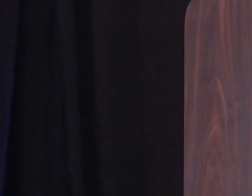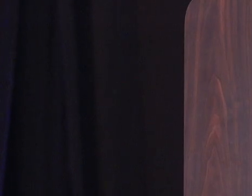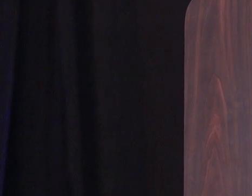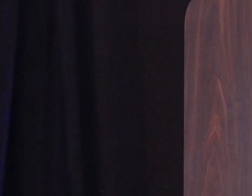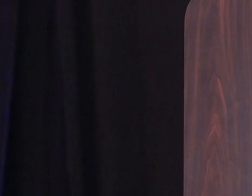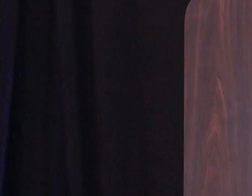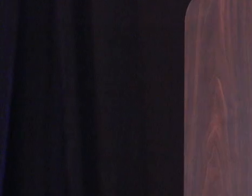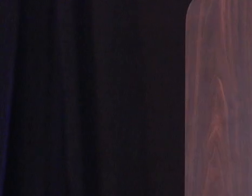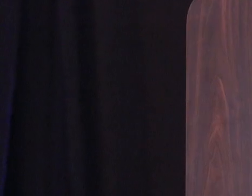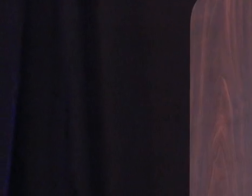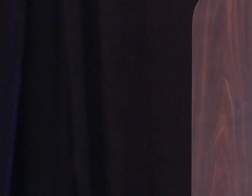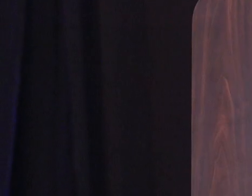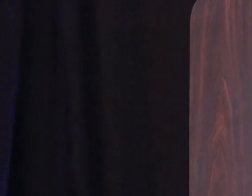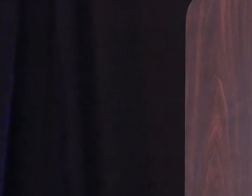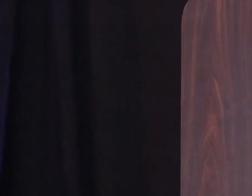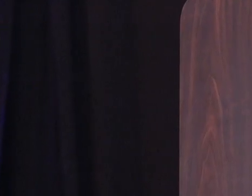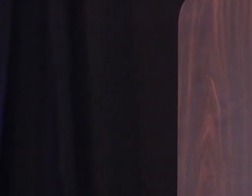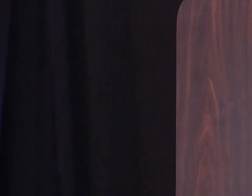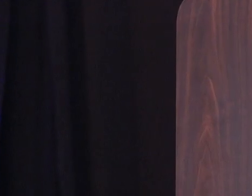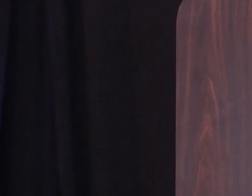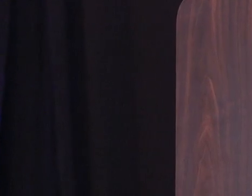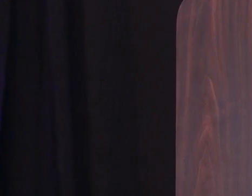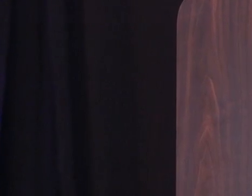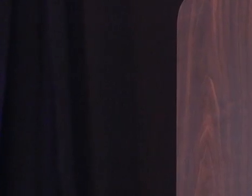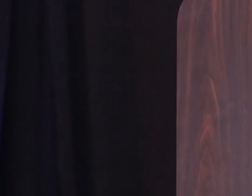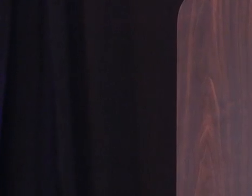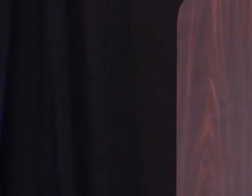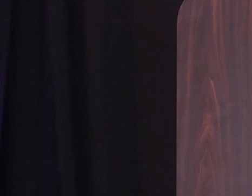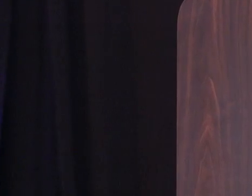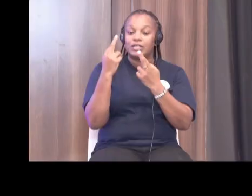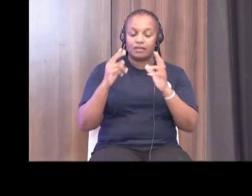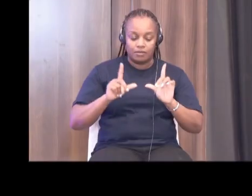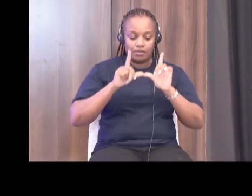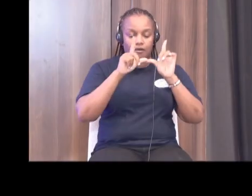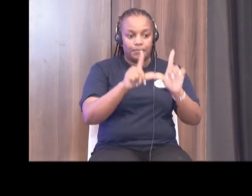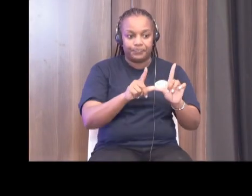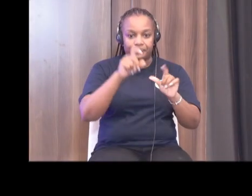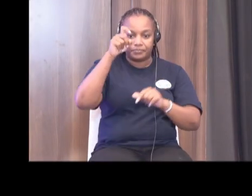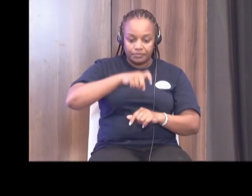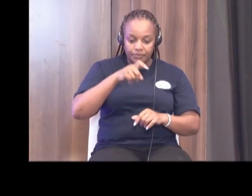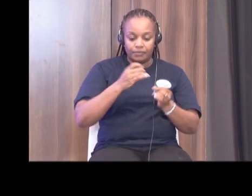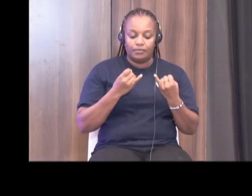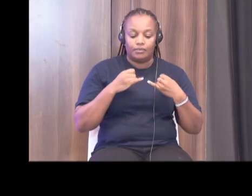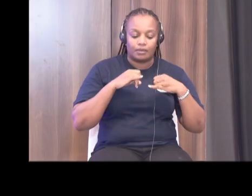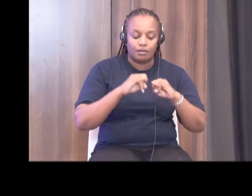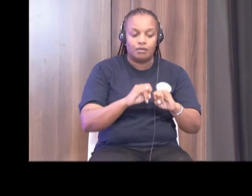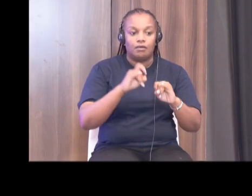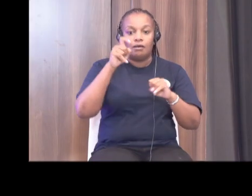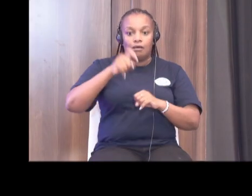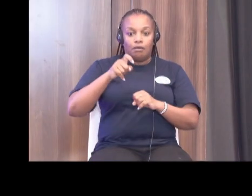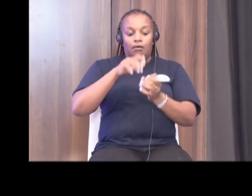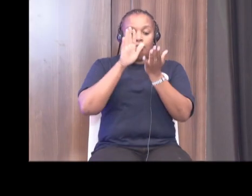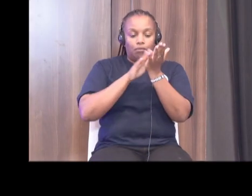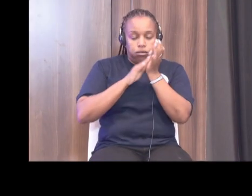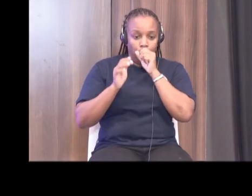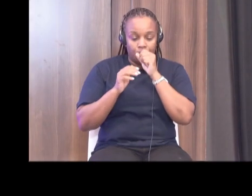Now, as you know, once this vaccine hopefully is licensed, it needs to be implemented and needs to be recommended for us to be